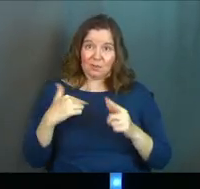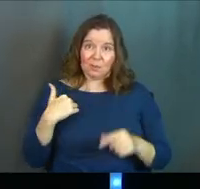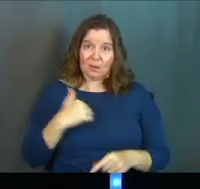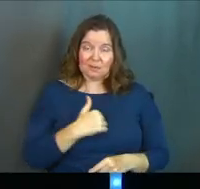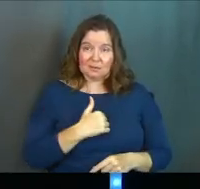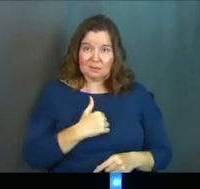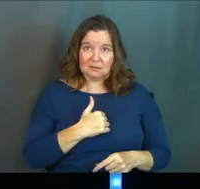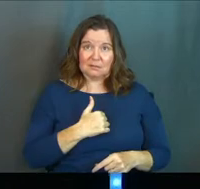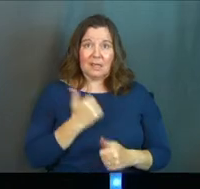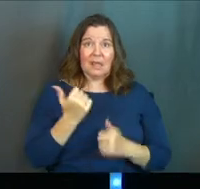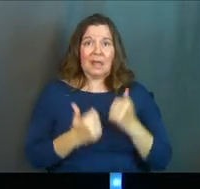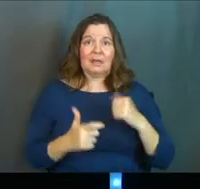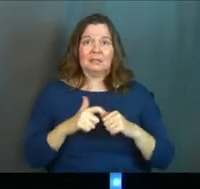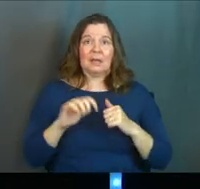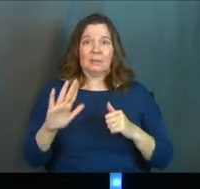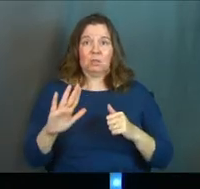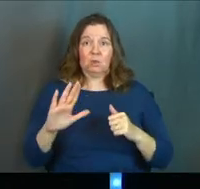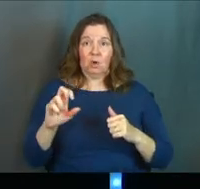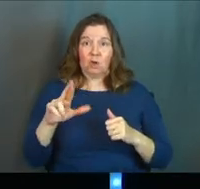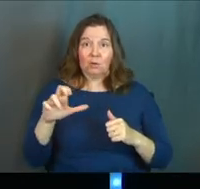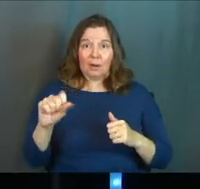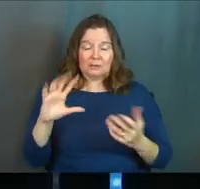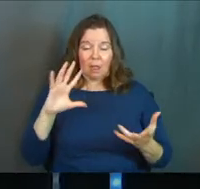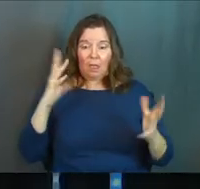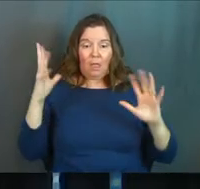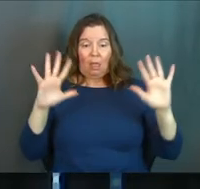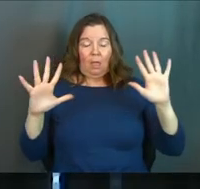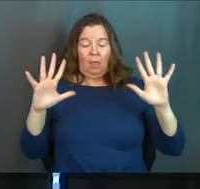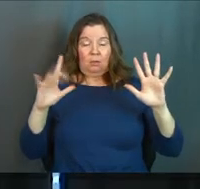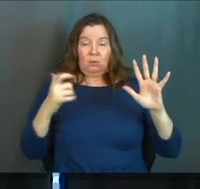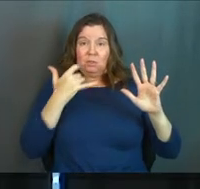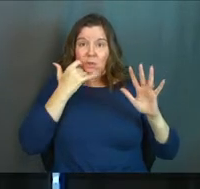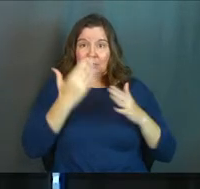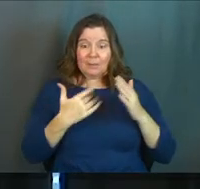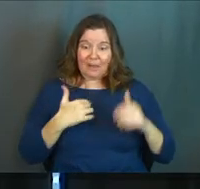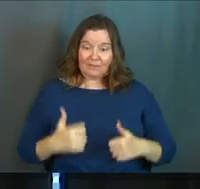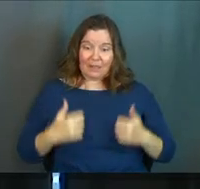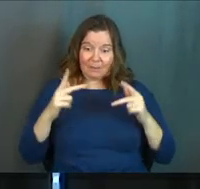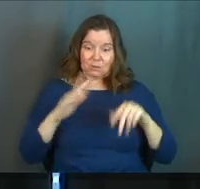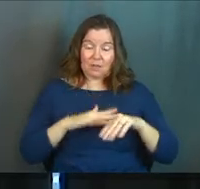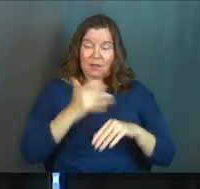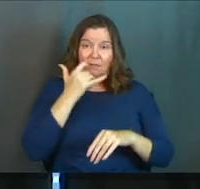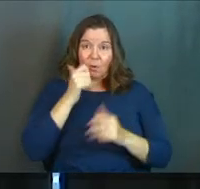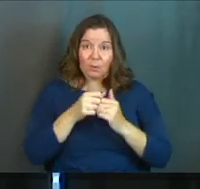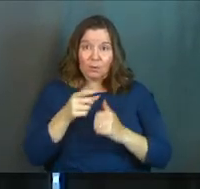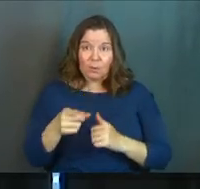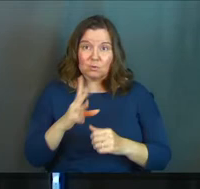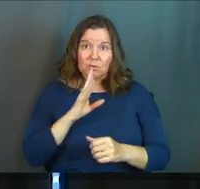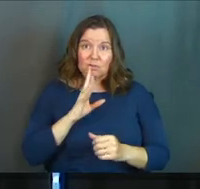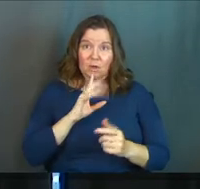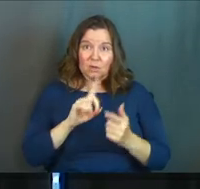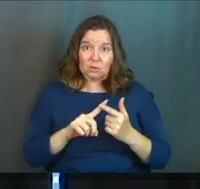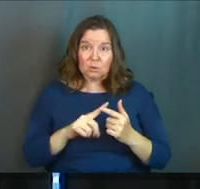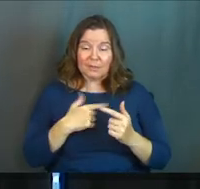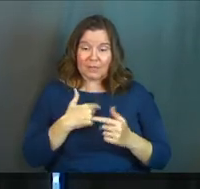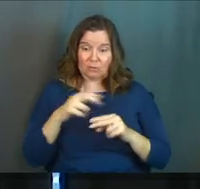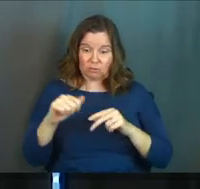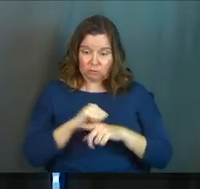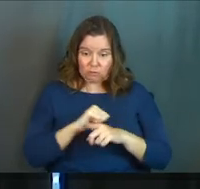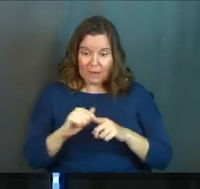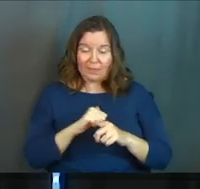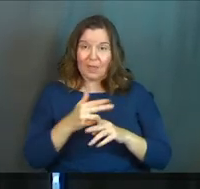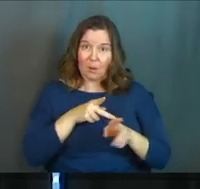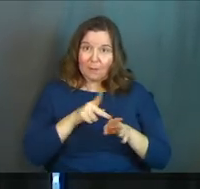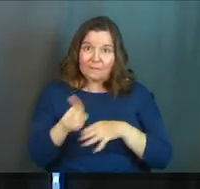us. Anytime you're in crisis and you need to call somebody and have a live person on the phone to talk to that's trained,